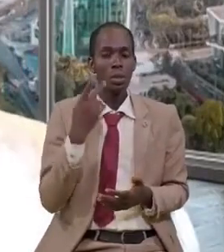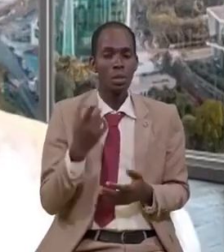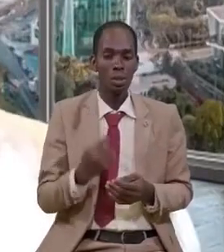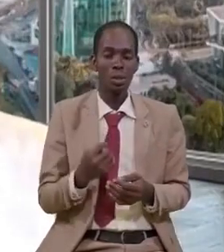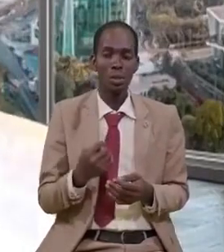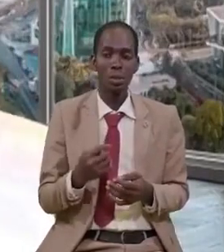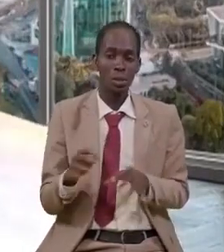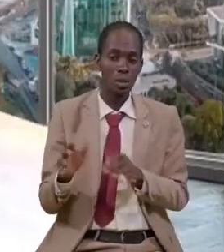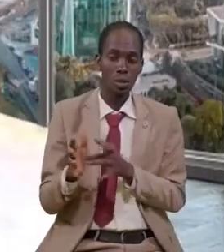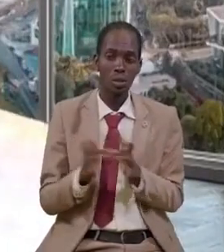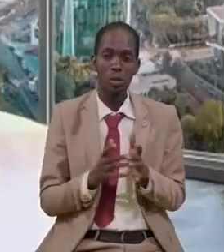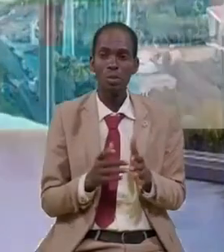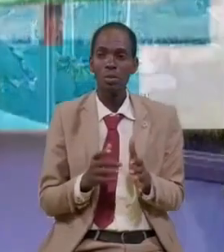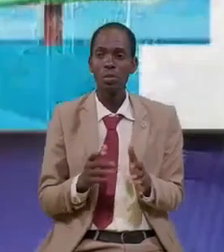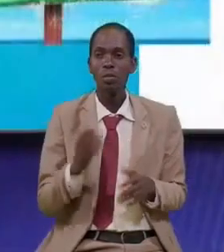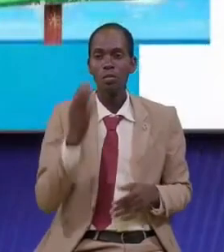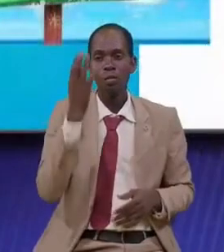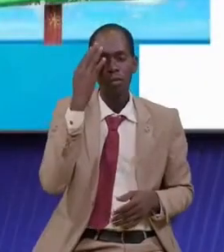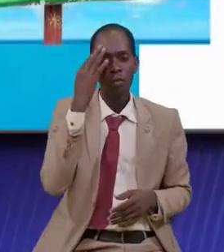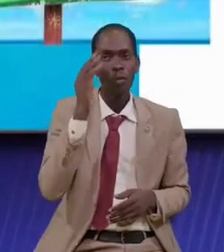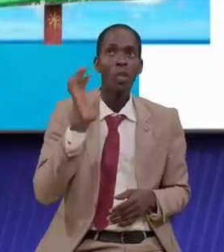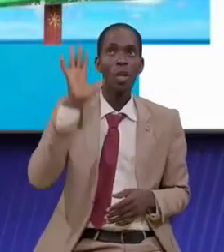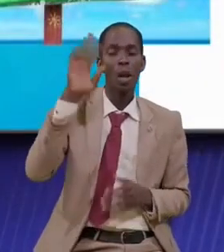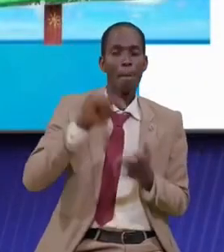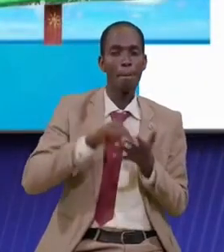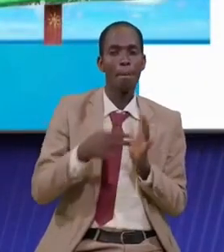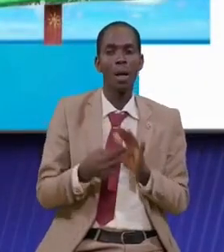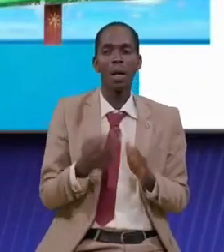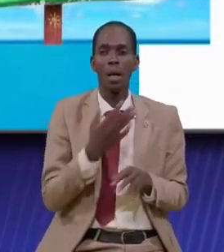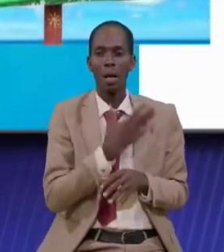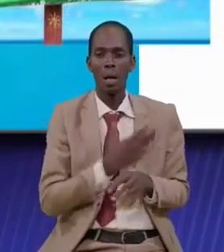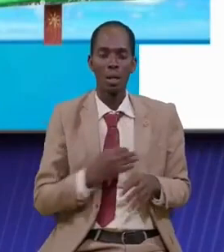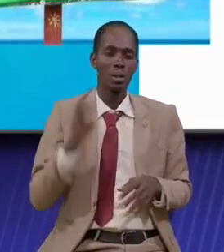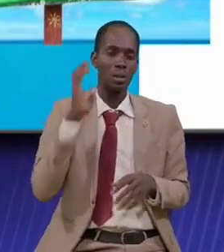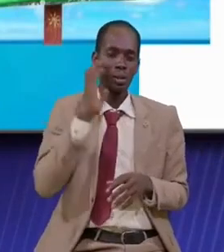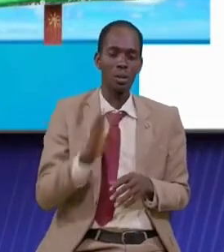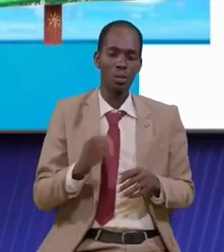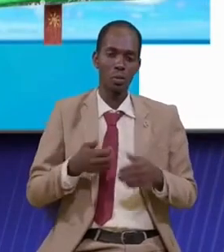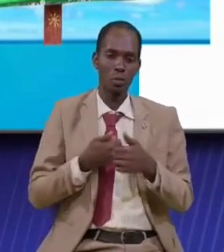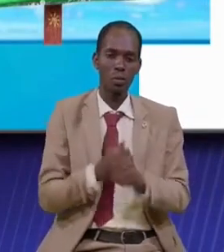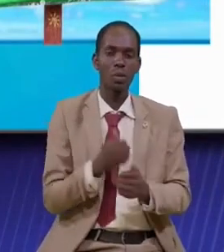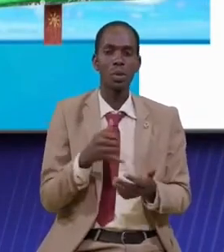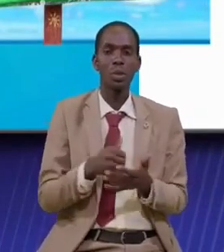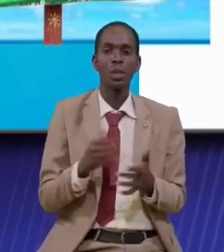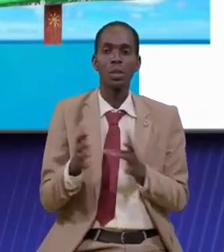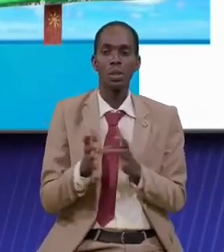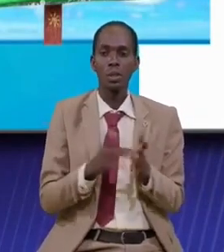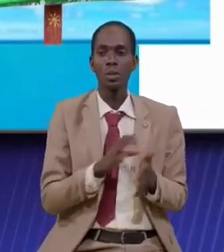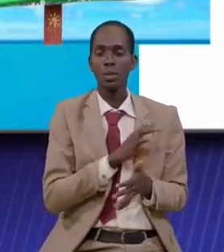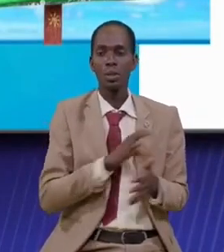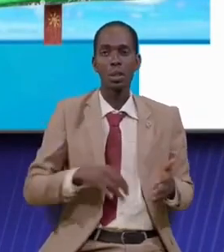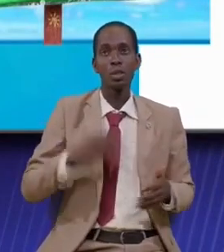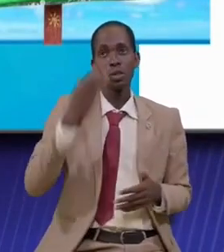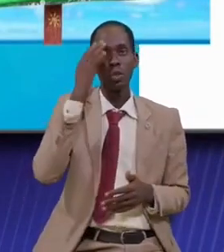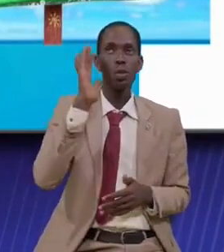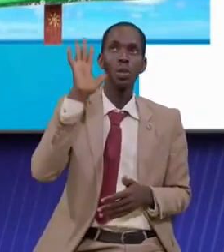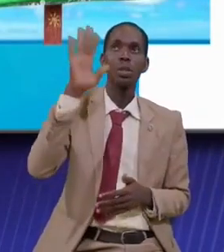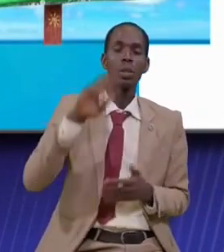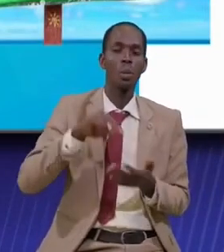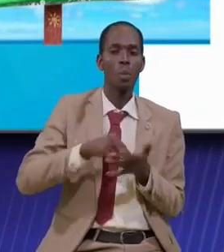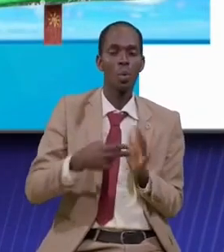his purpose and his calling. Jesus knew his purpose and his calling. Miles Morrow